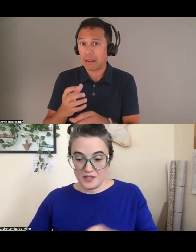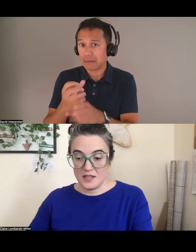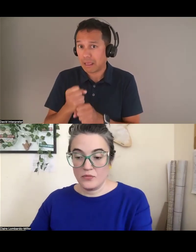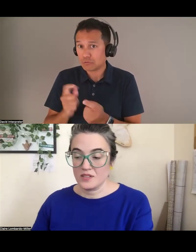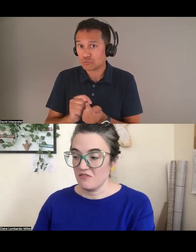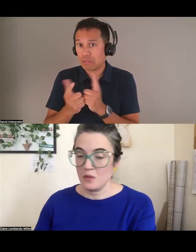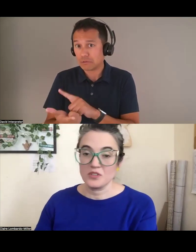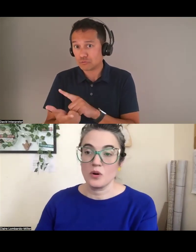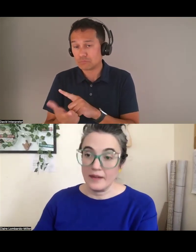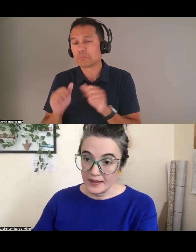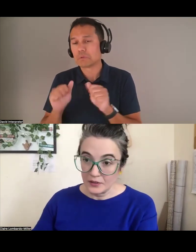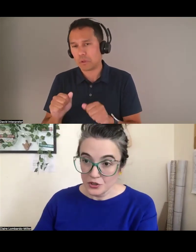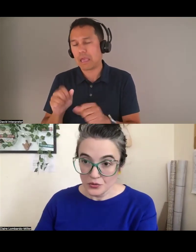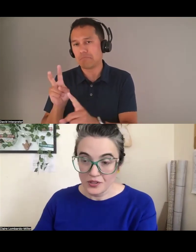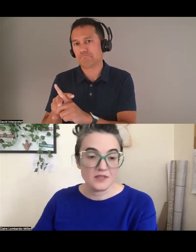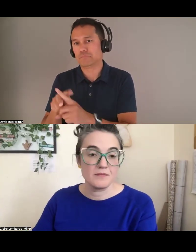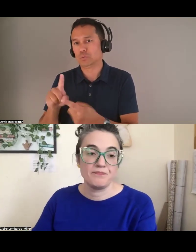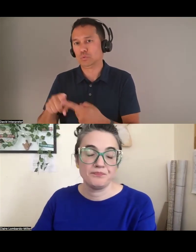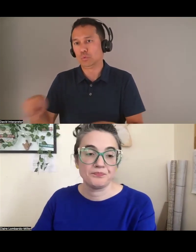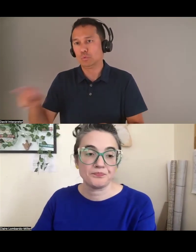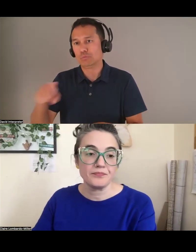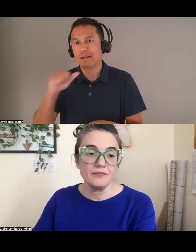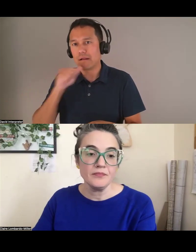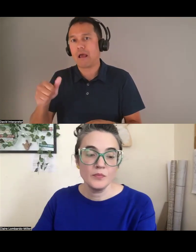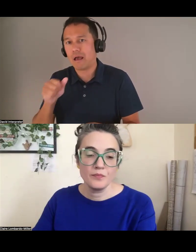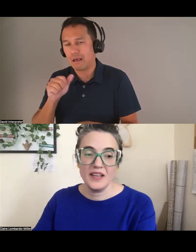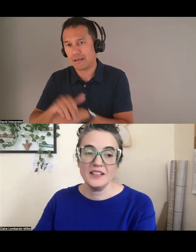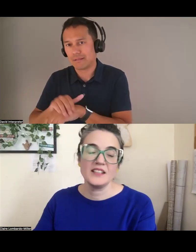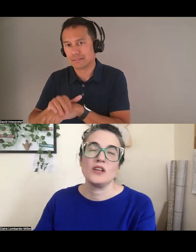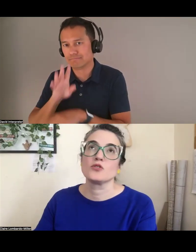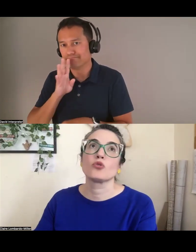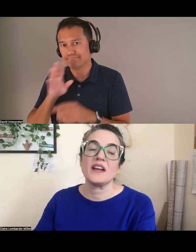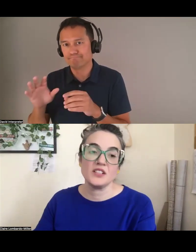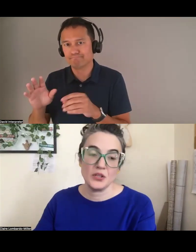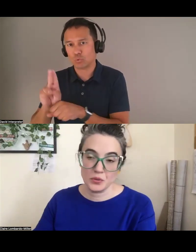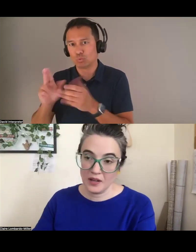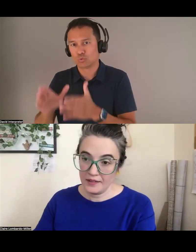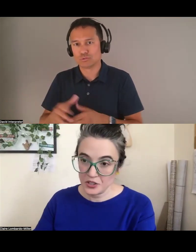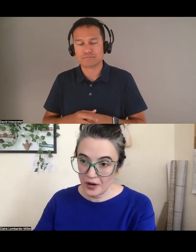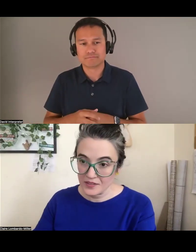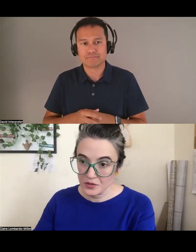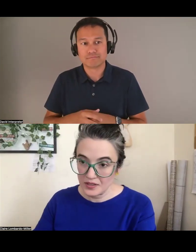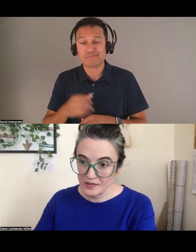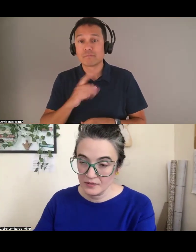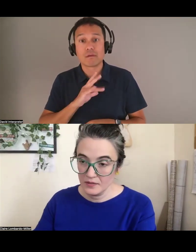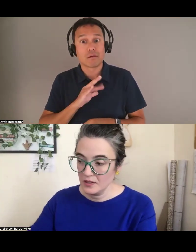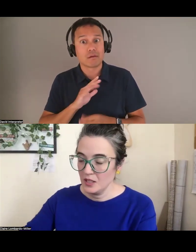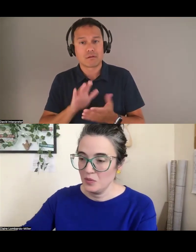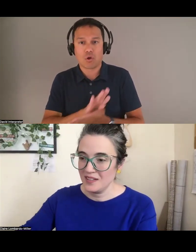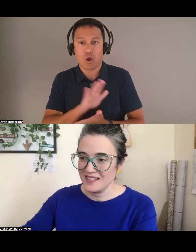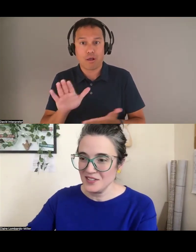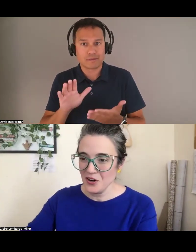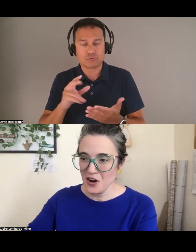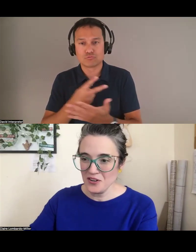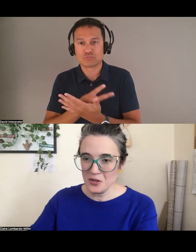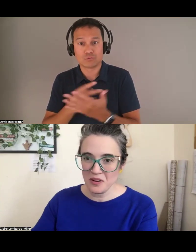of course, extend this to families who are not English users. It is great to use with college and grad students